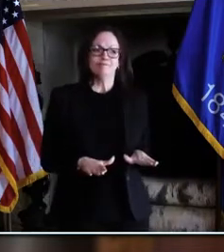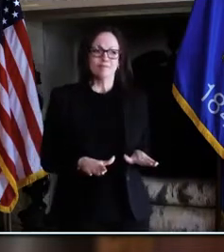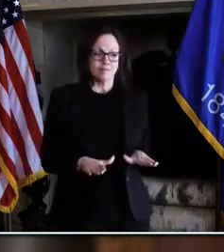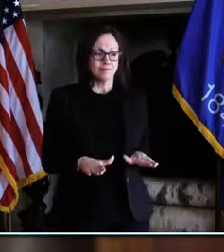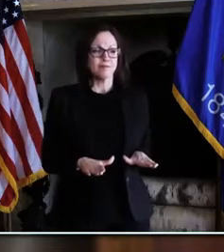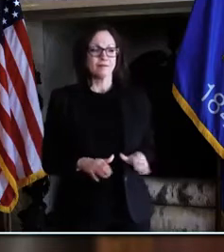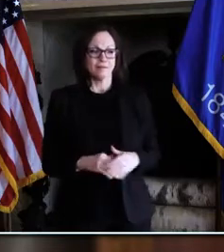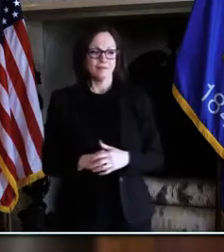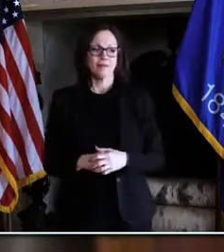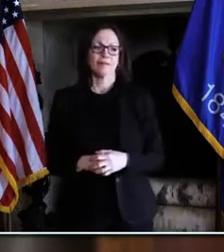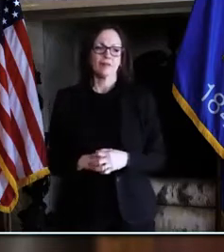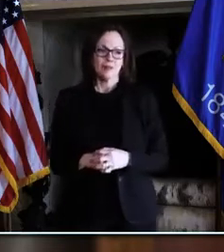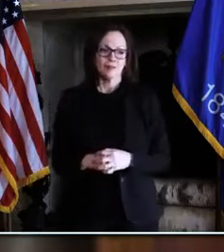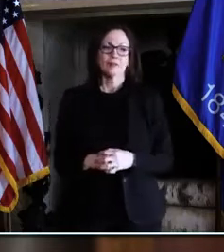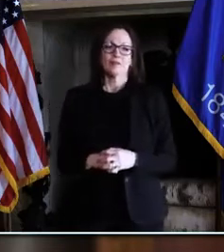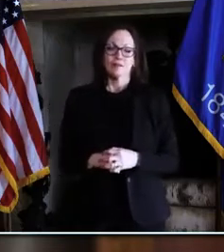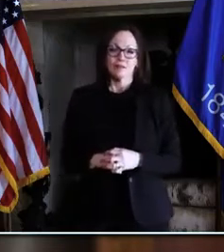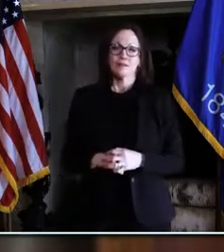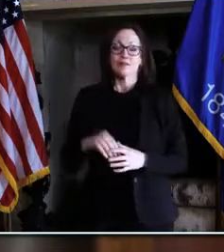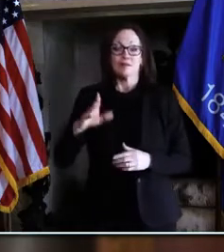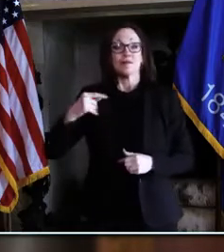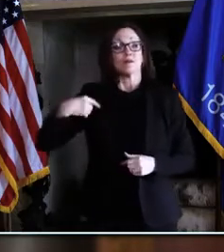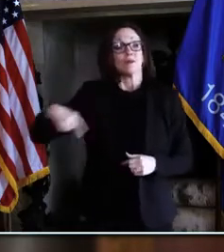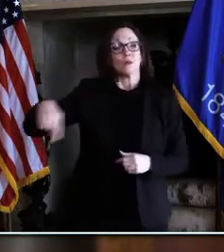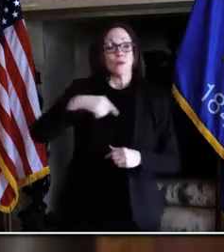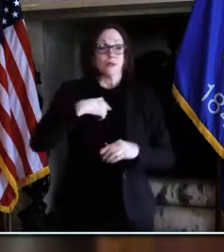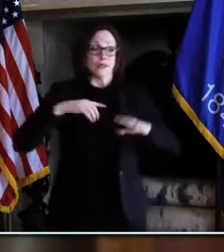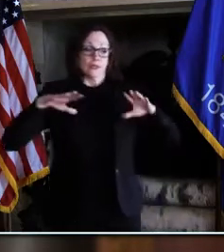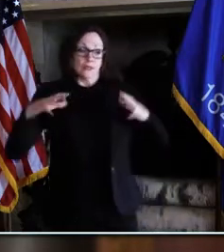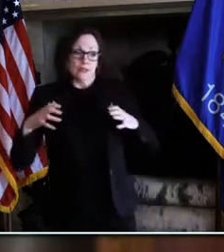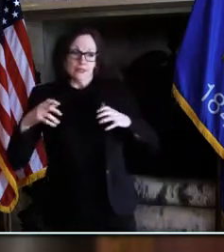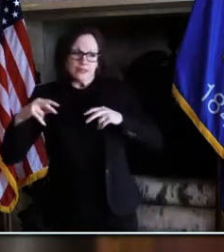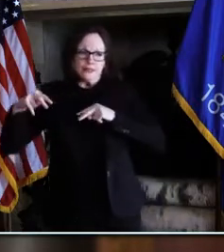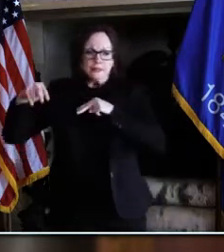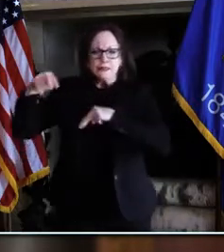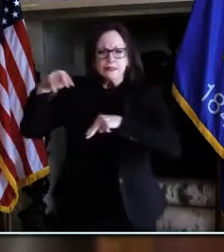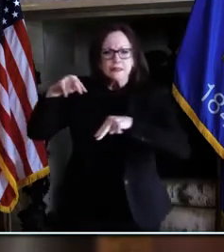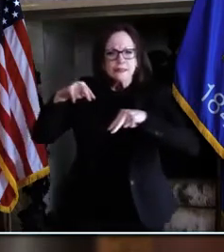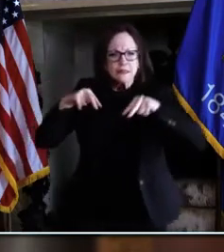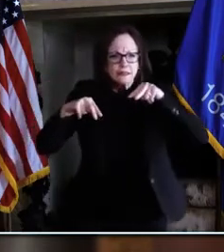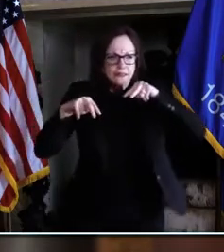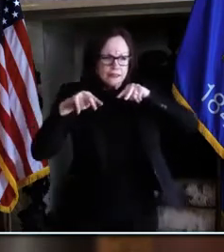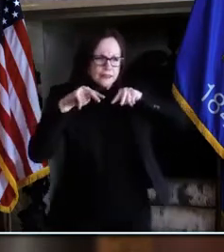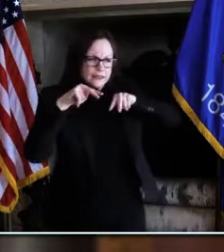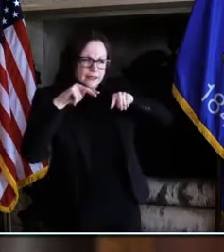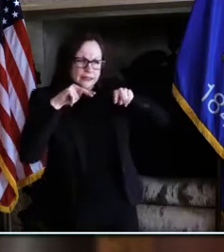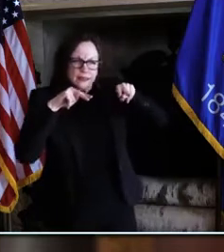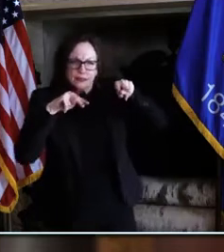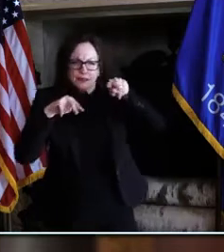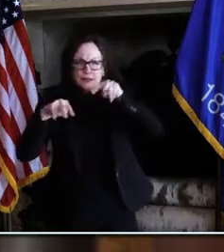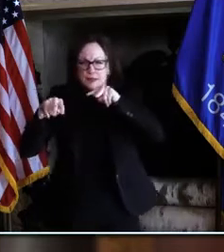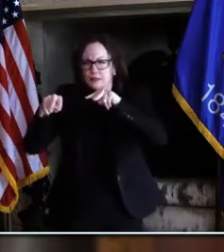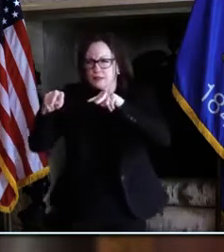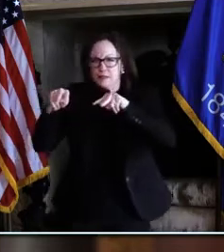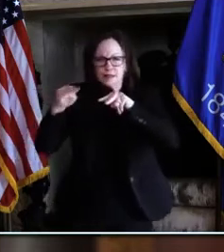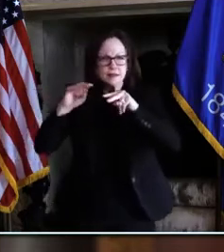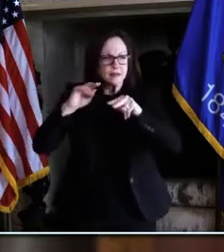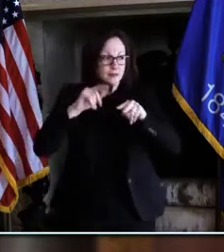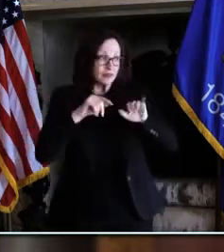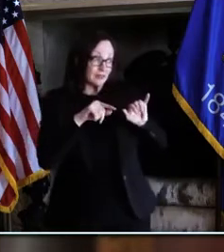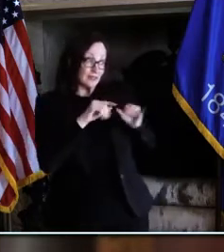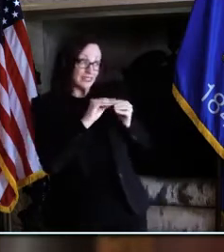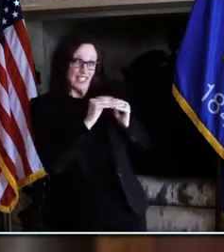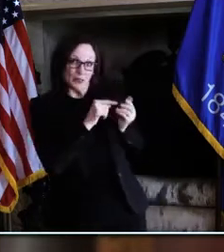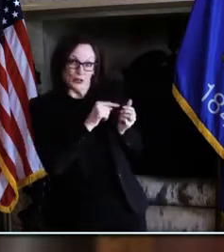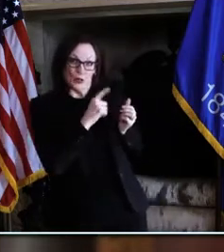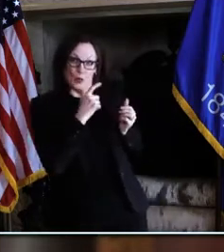anyone they may have exposed and inform them so they can go into isolation. Isolation not only means staying at home,